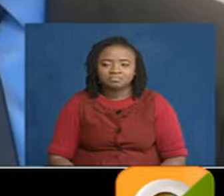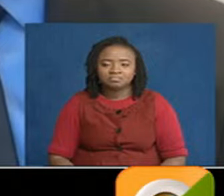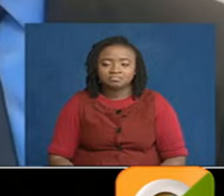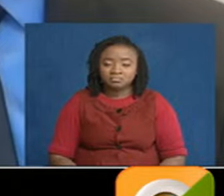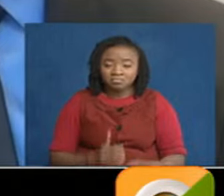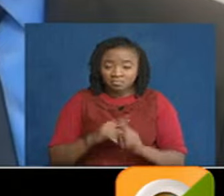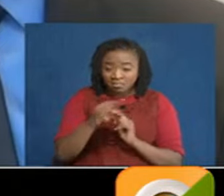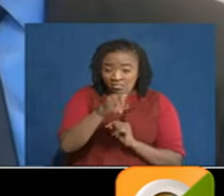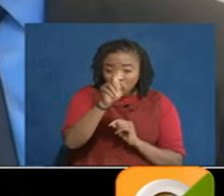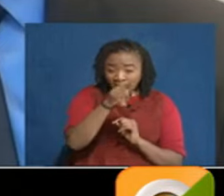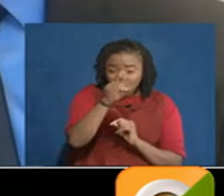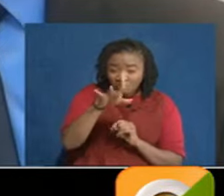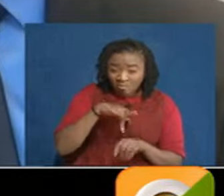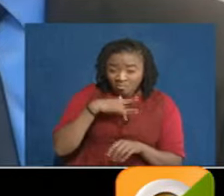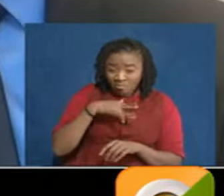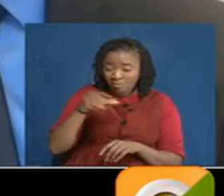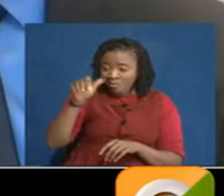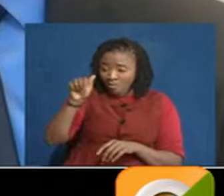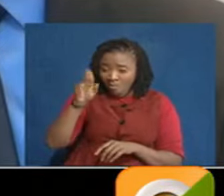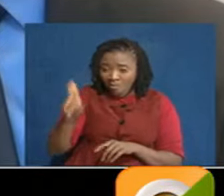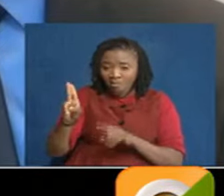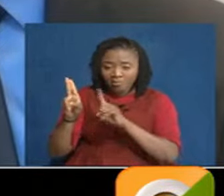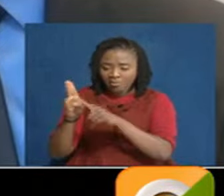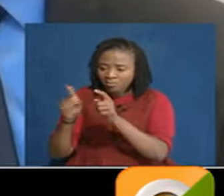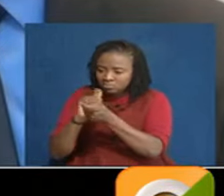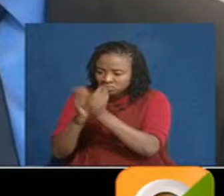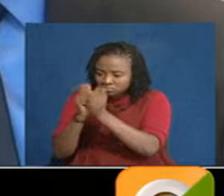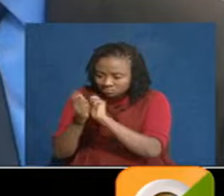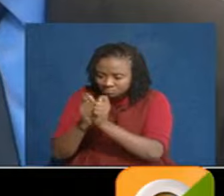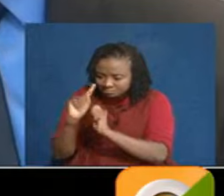reforms should take precedence.